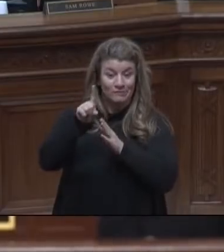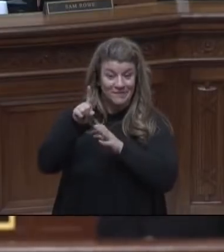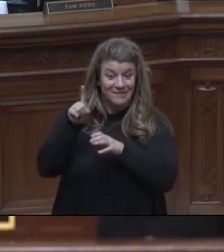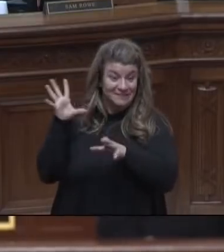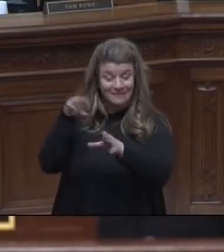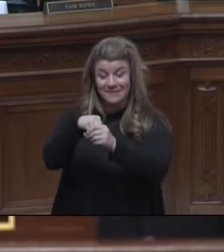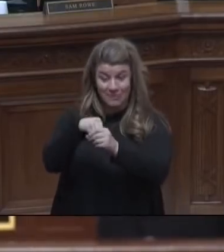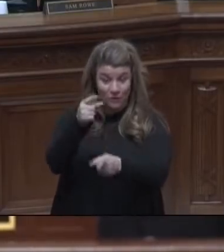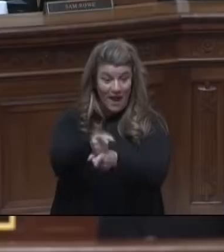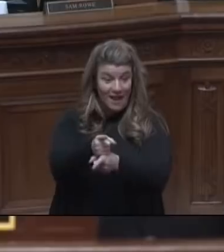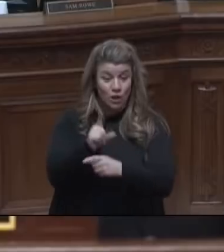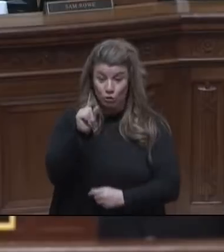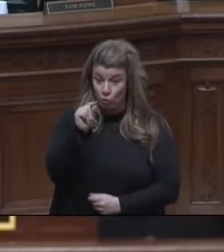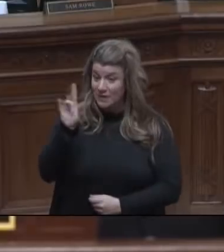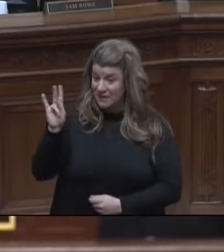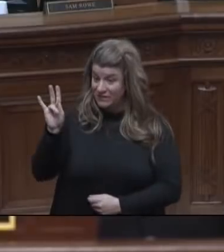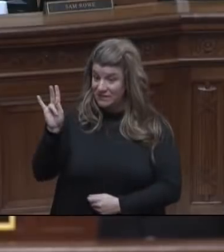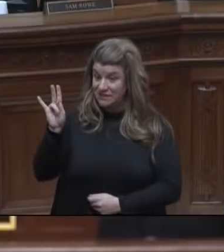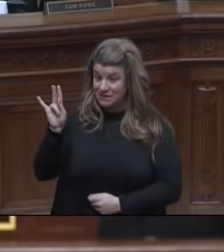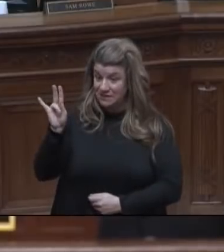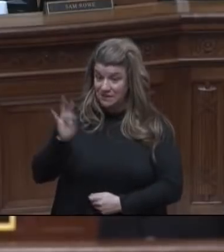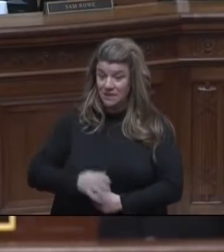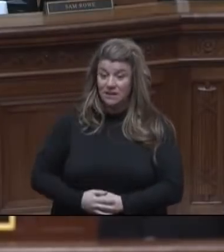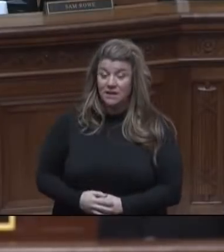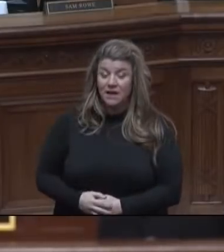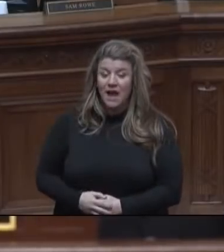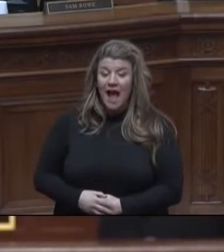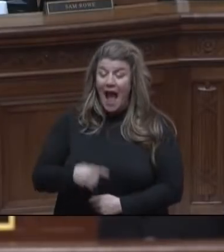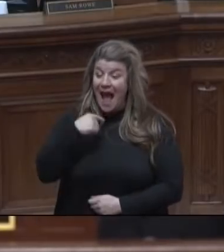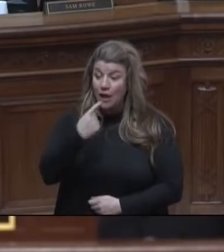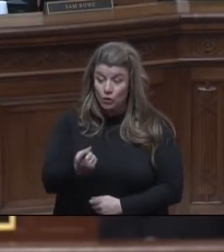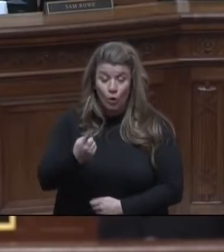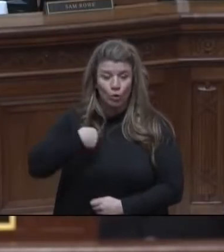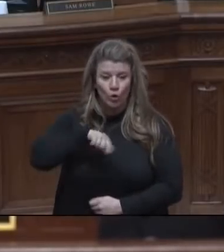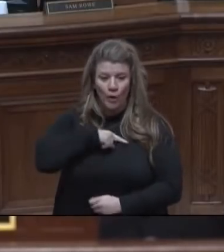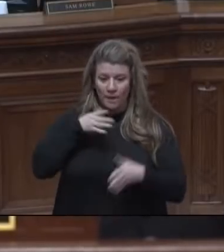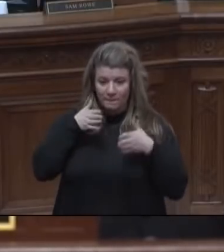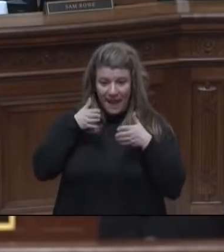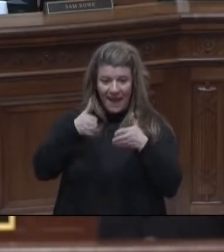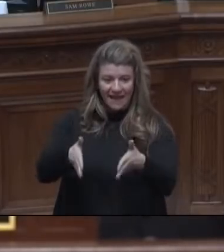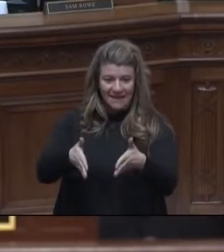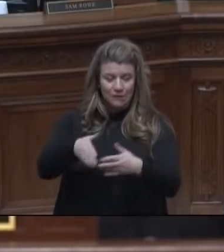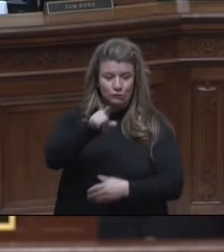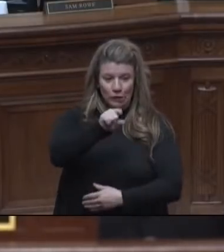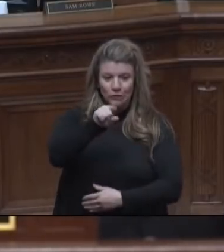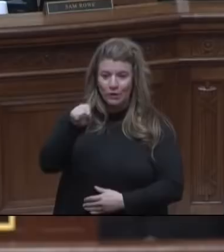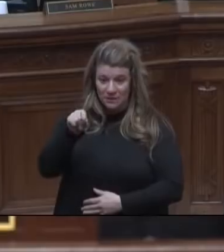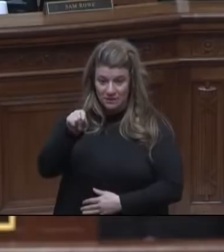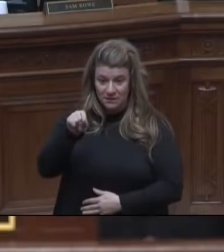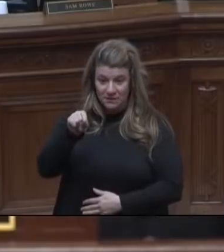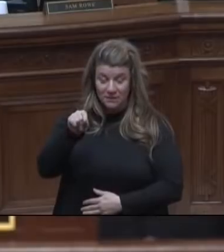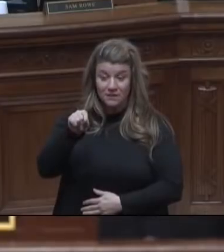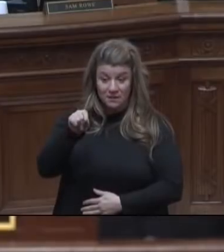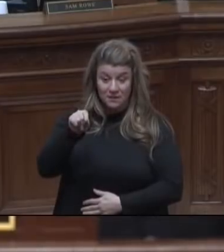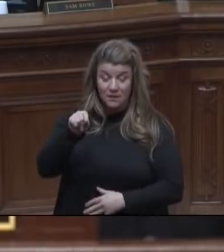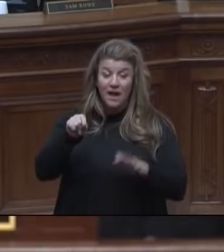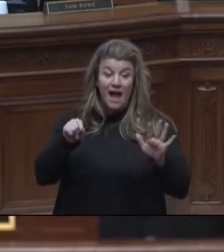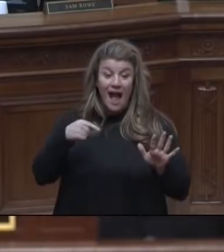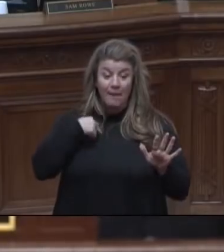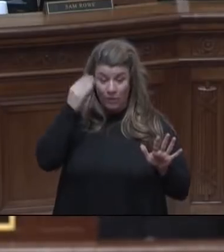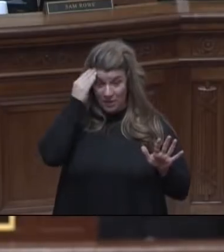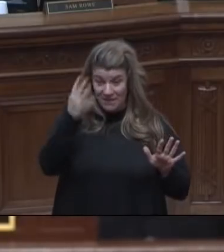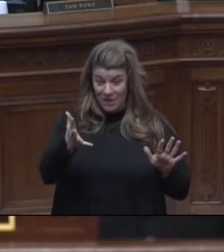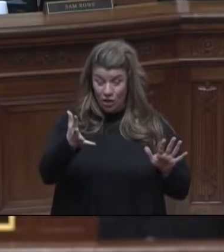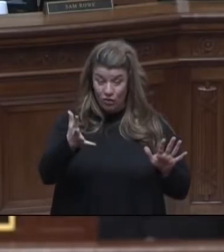In 2017. I told you we were on the pad in 2020. I'm going to tell you